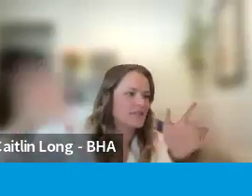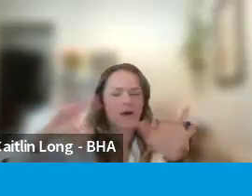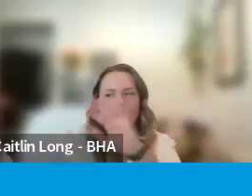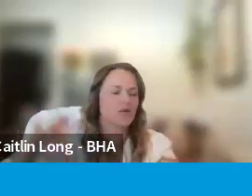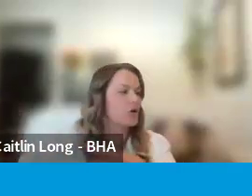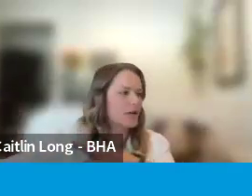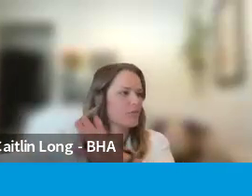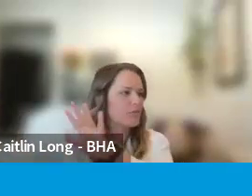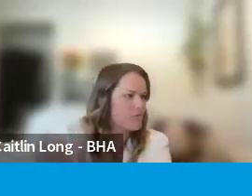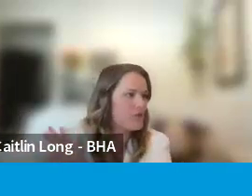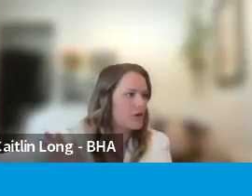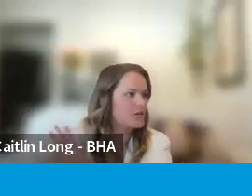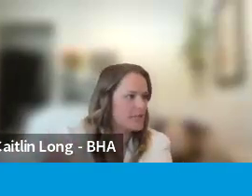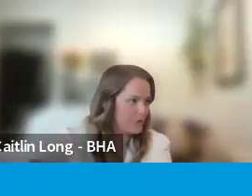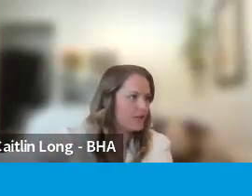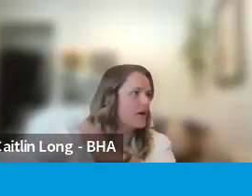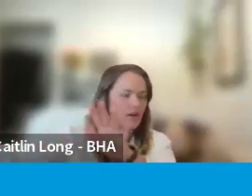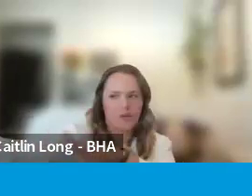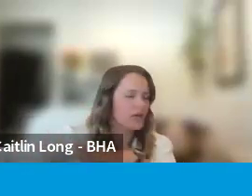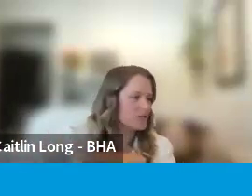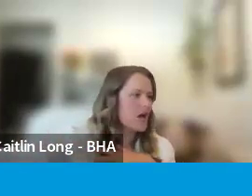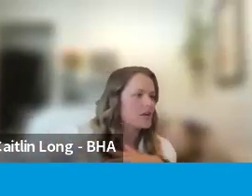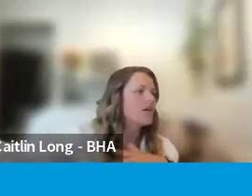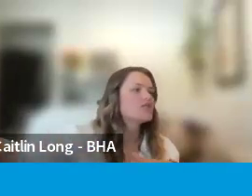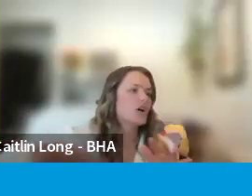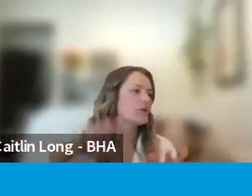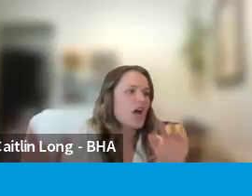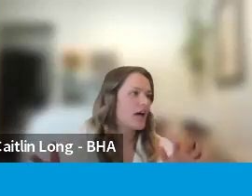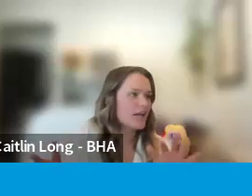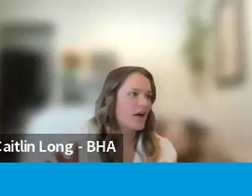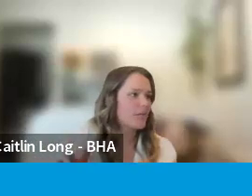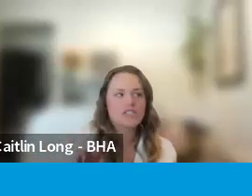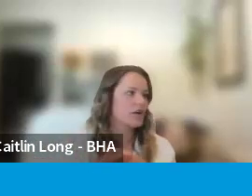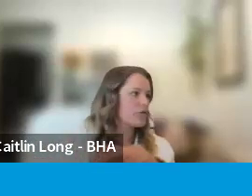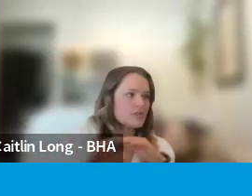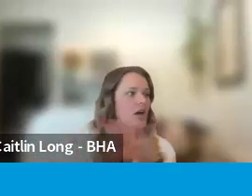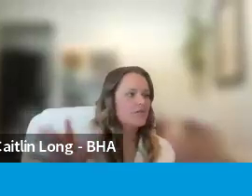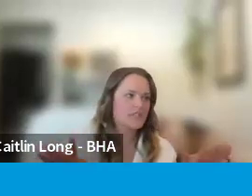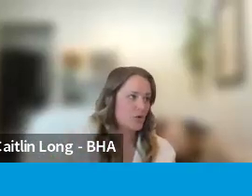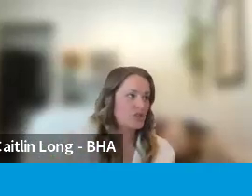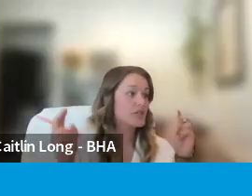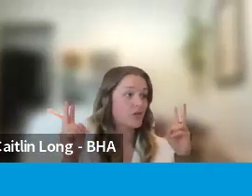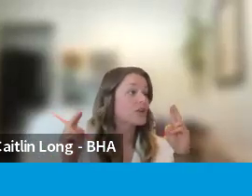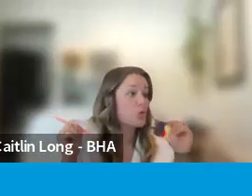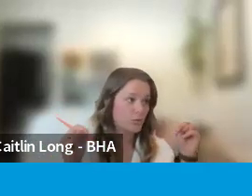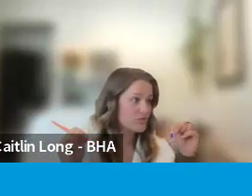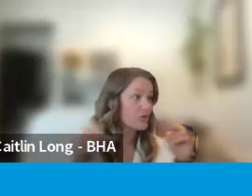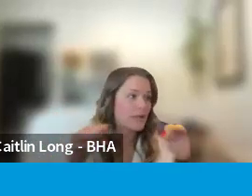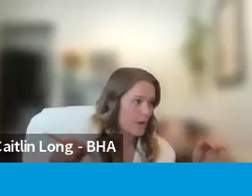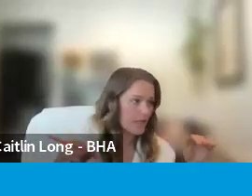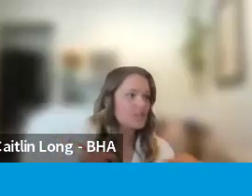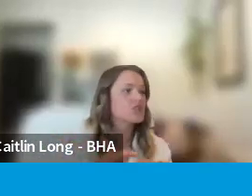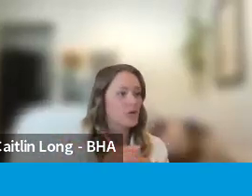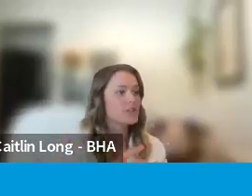there, and that's why I was quoting the template or the working doc. So it's not none of this is going to be direct quotes